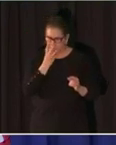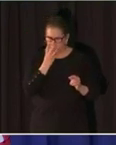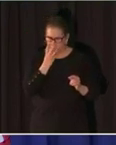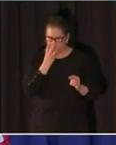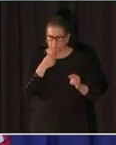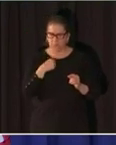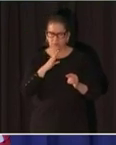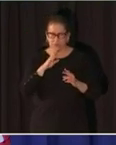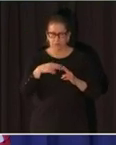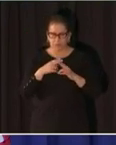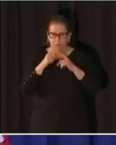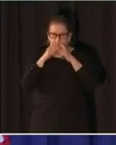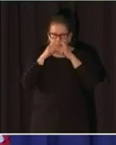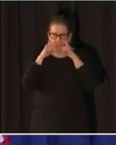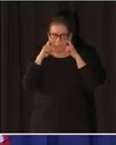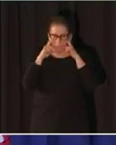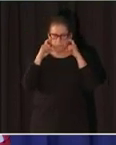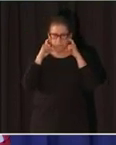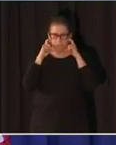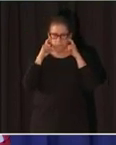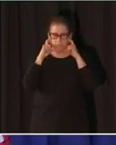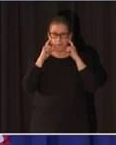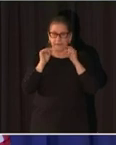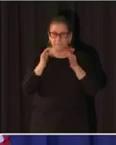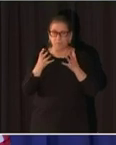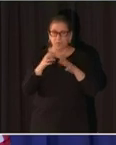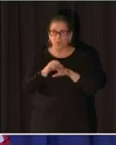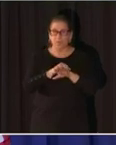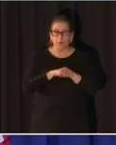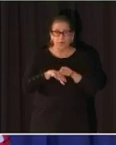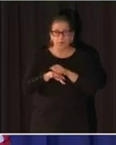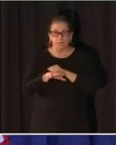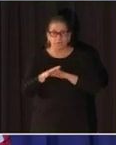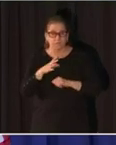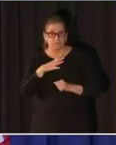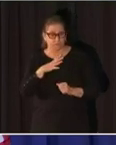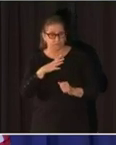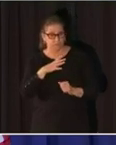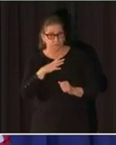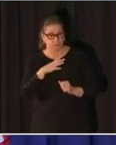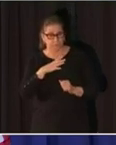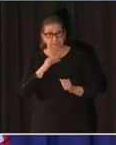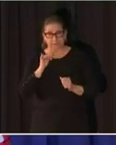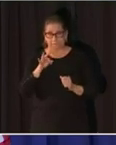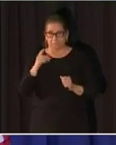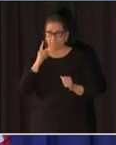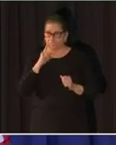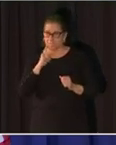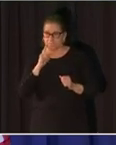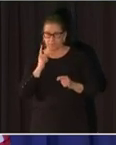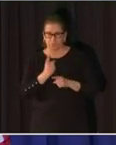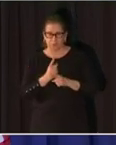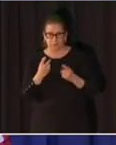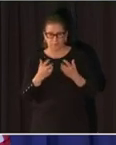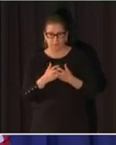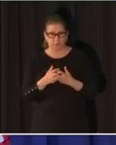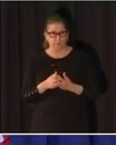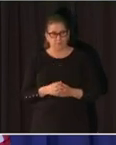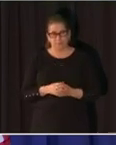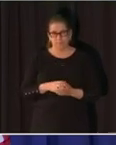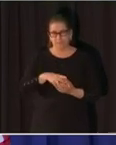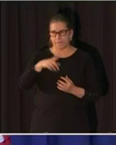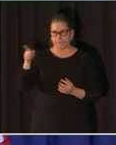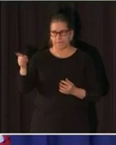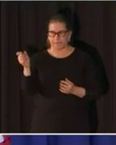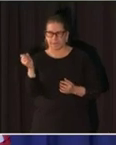gloves to specific audiences where appropriate. And based on the information you're getting from everything that you've